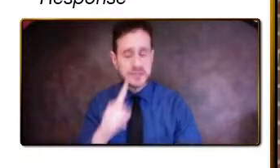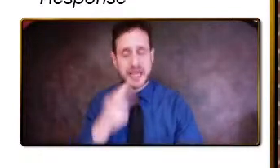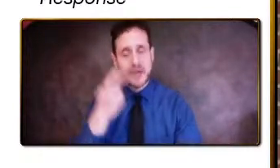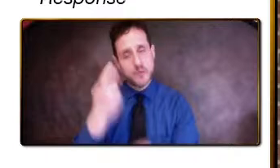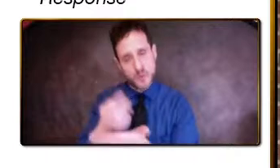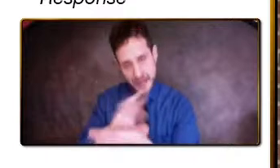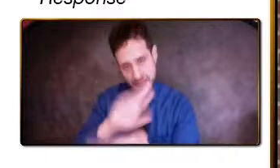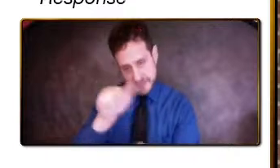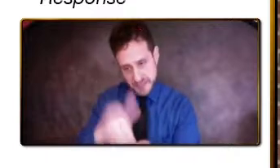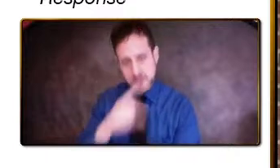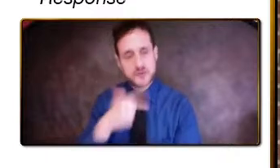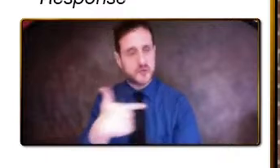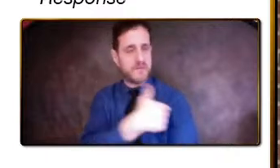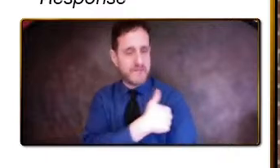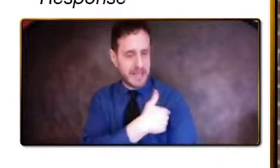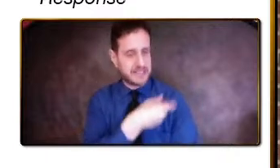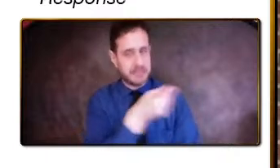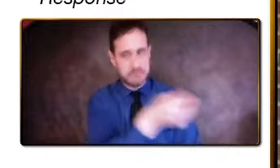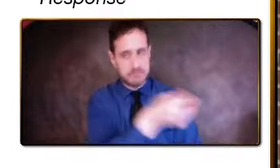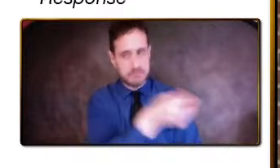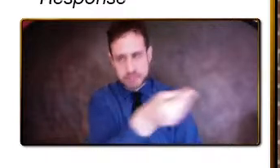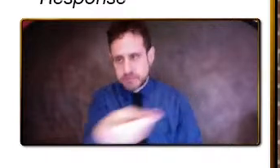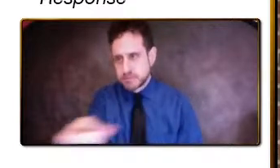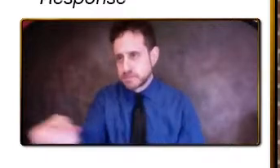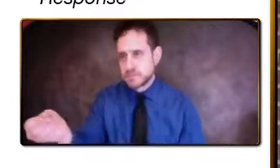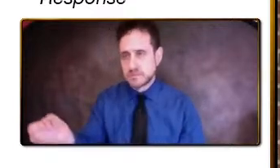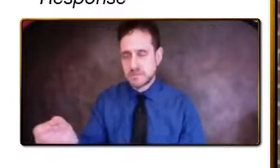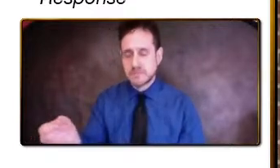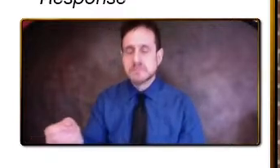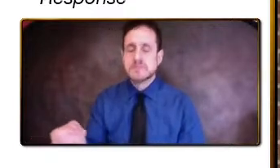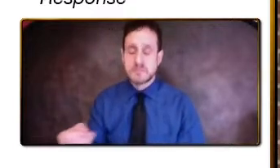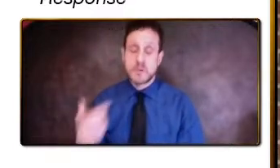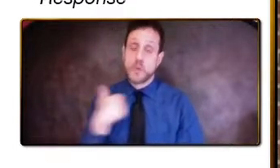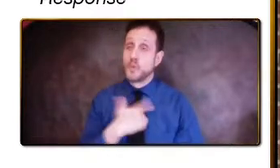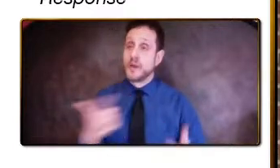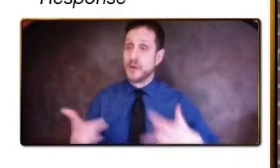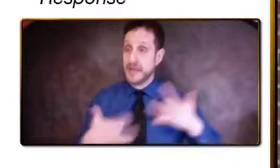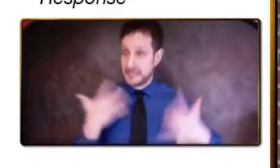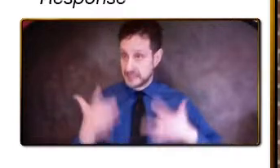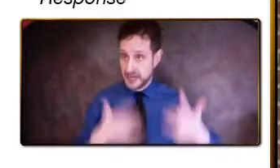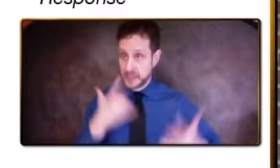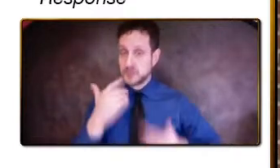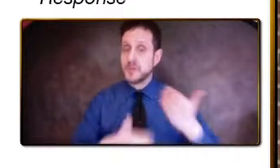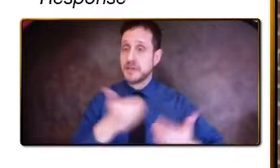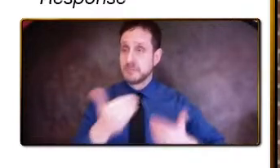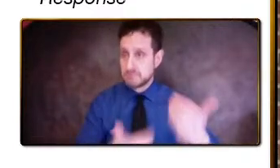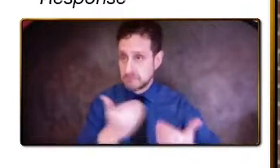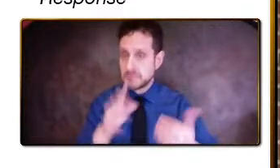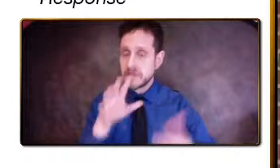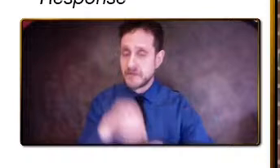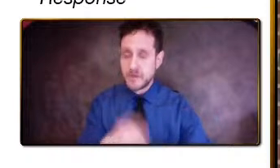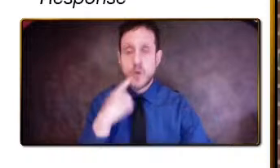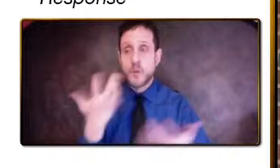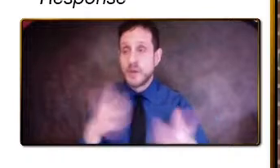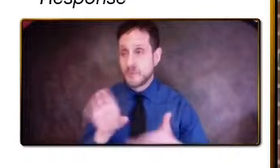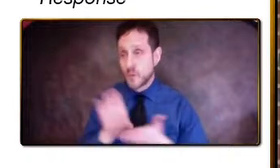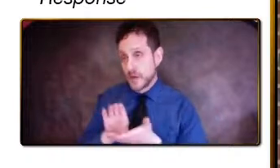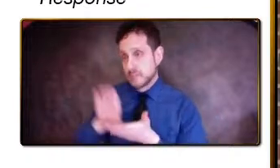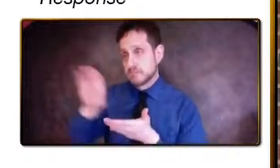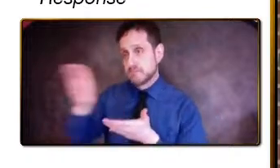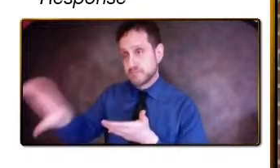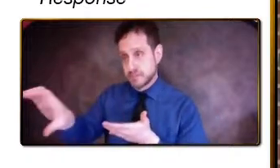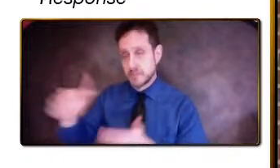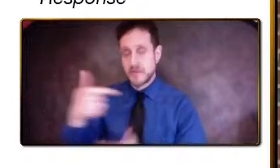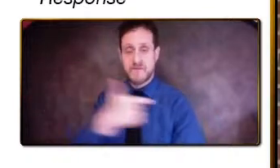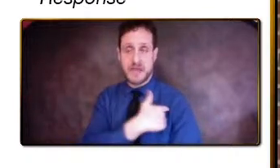behalf of us. So we're excited to be in that program. We have already allocated vaccine. That